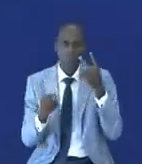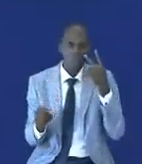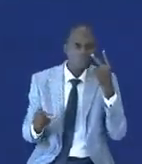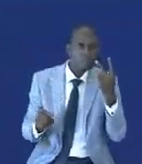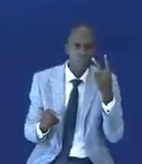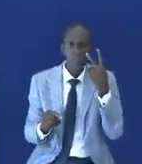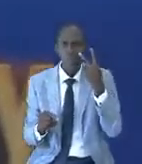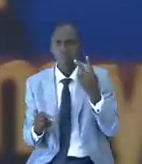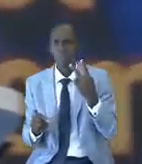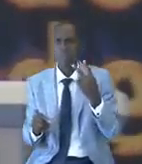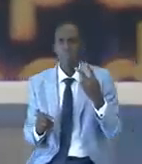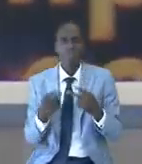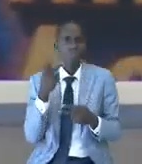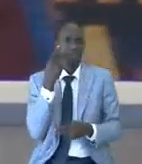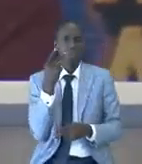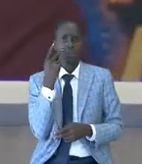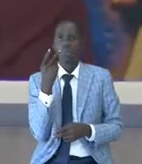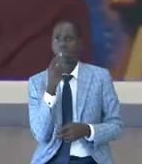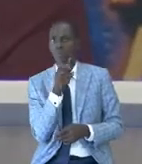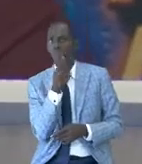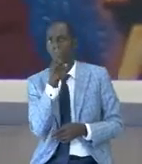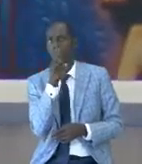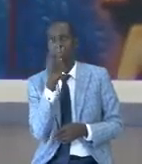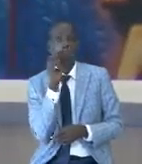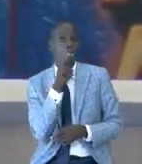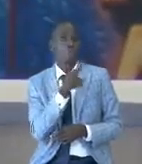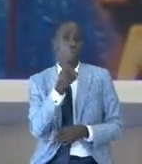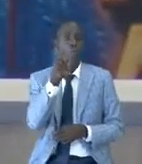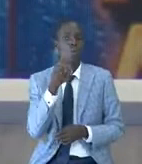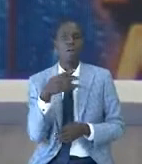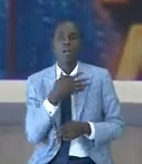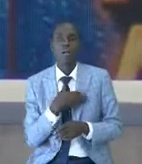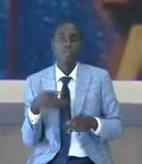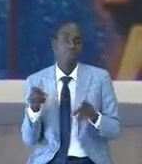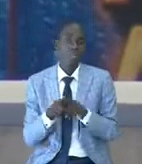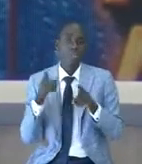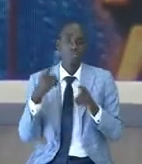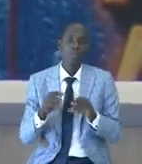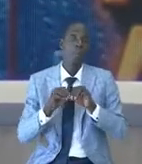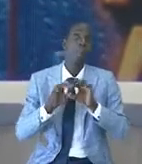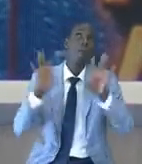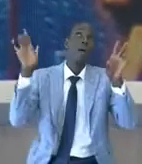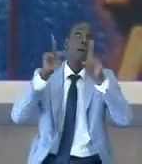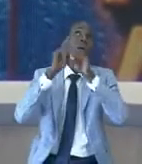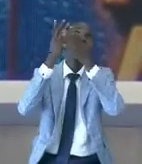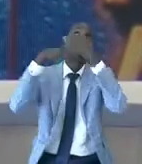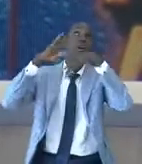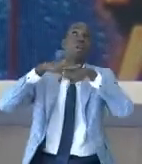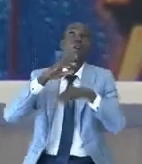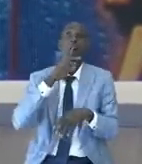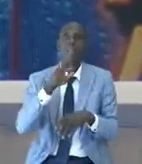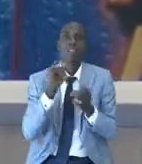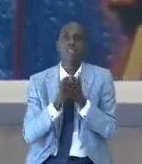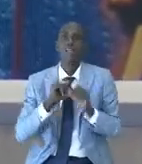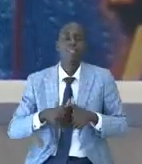see? Look at yourself. Look at yourself. Look up. And then, as bright as the heavens are, that is how bright your